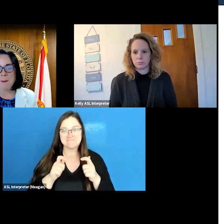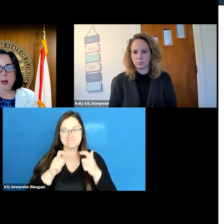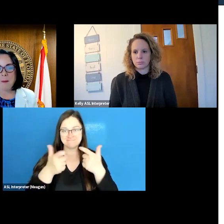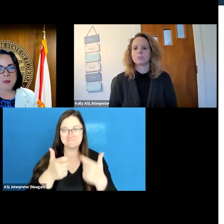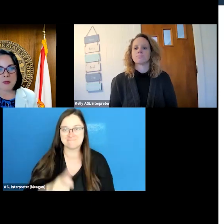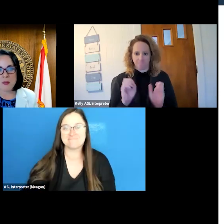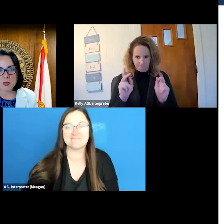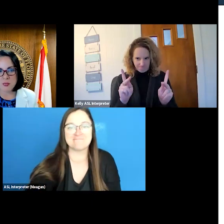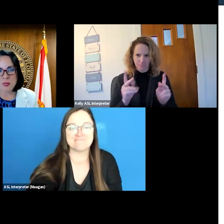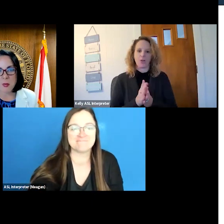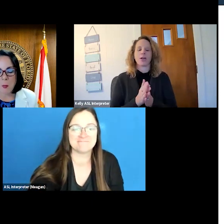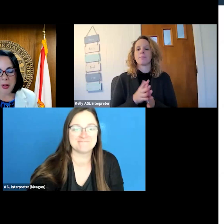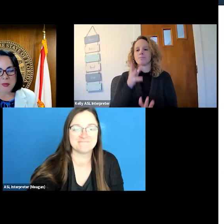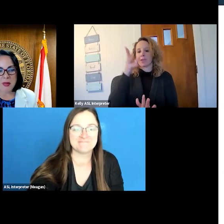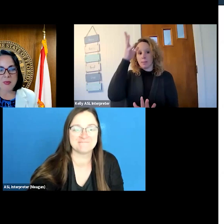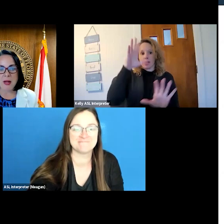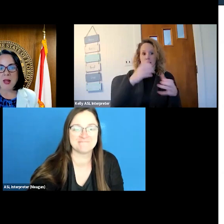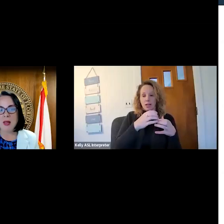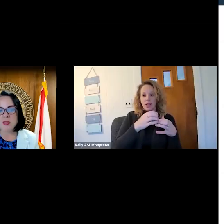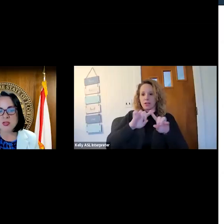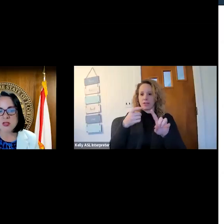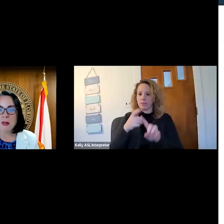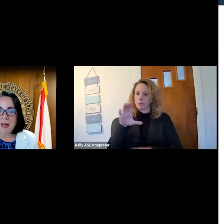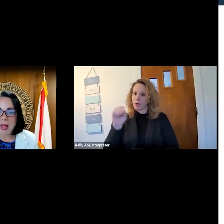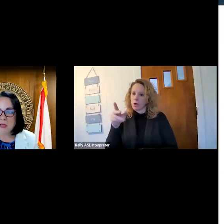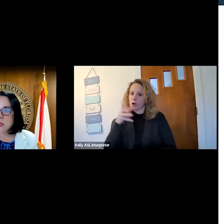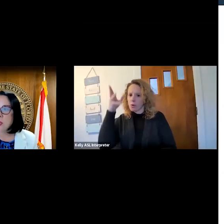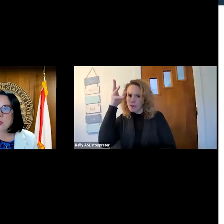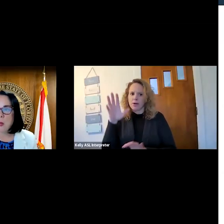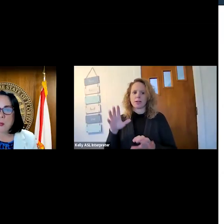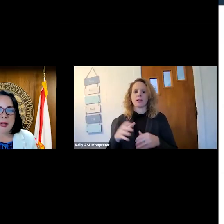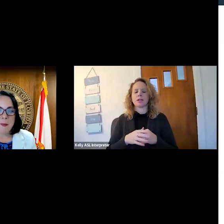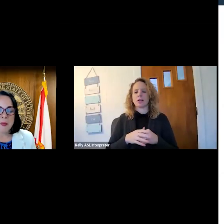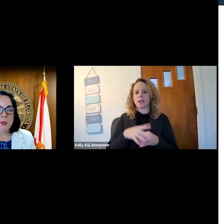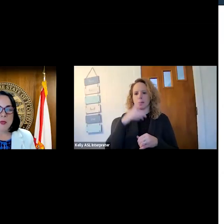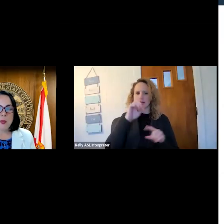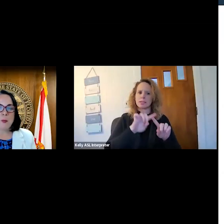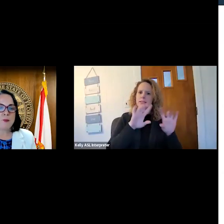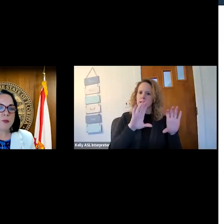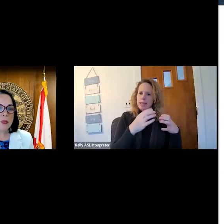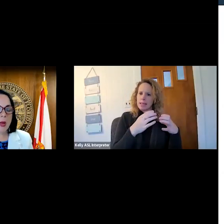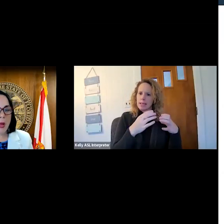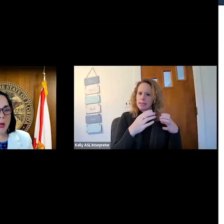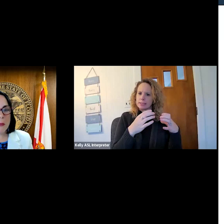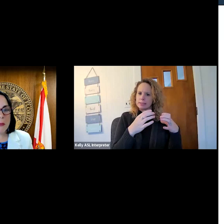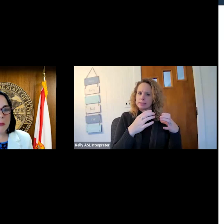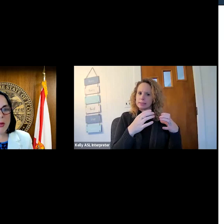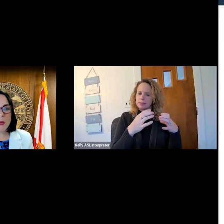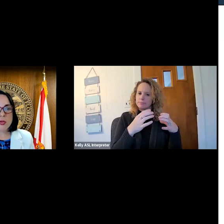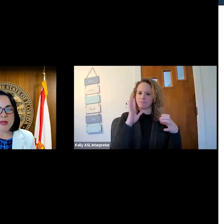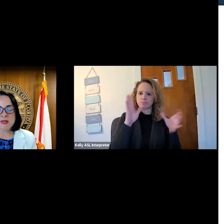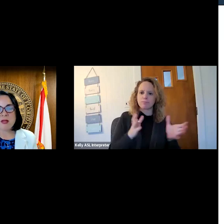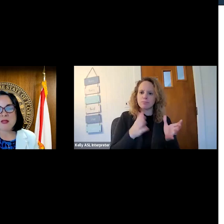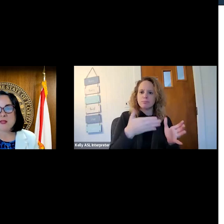for, they're different than co-parenting in that it's just a class that would enable you to